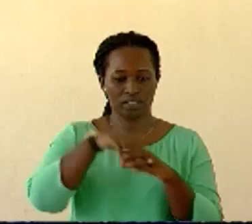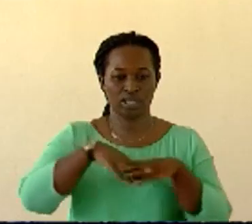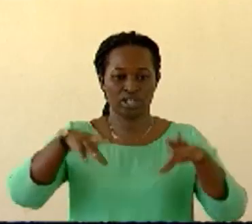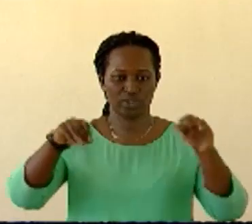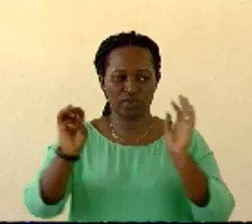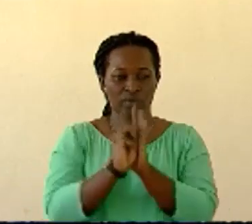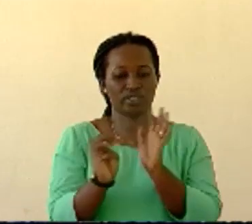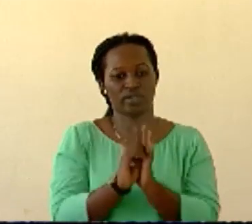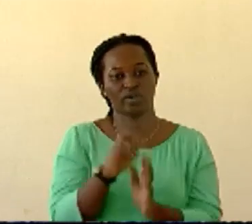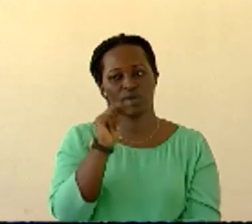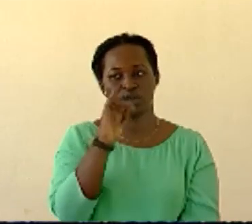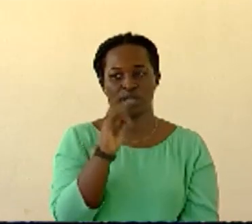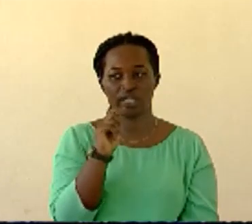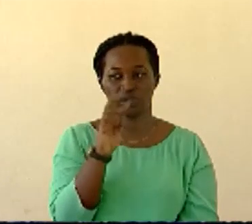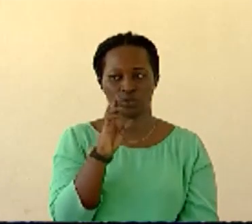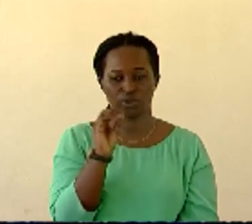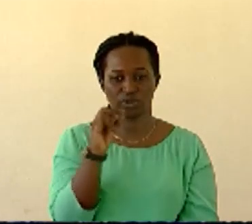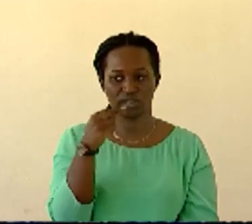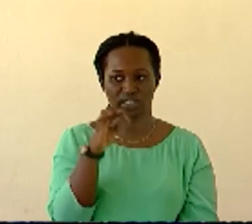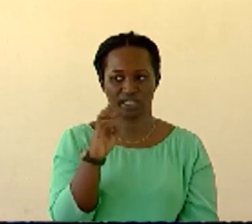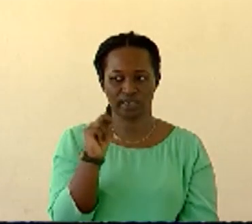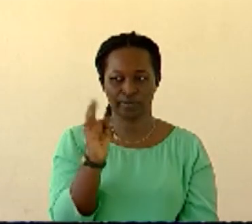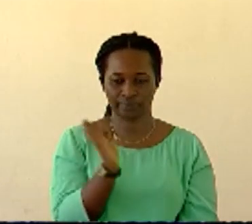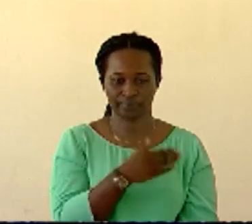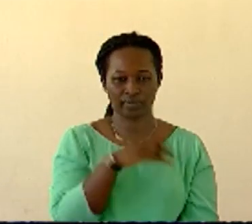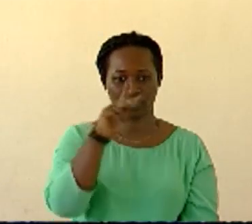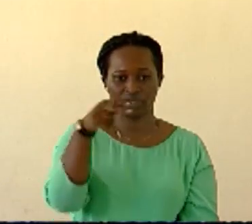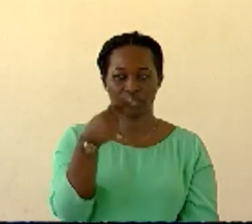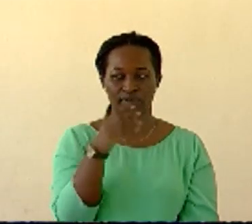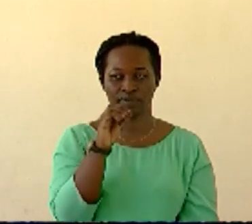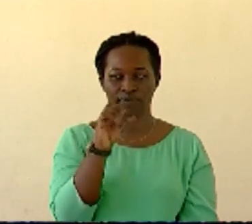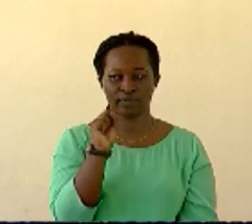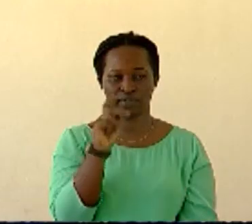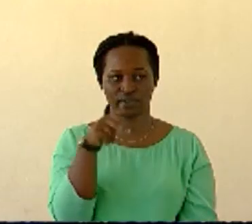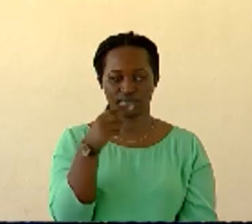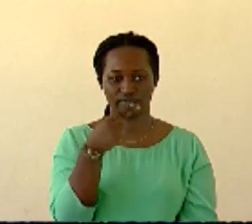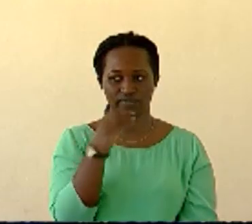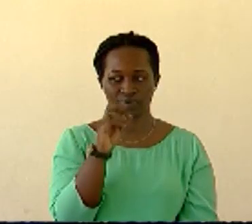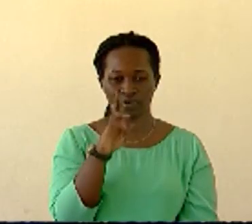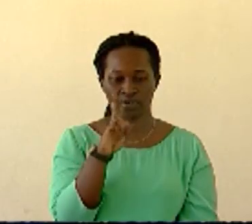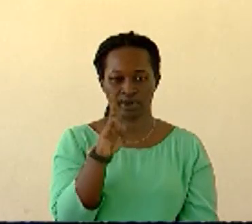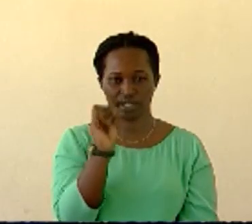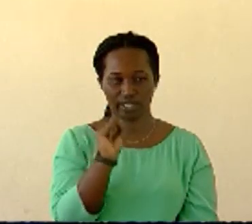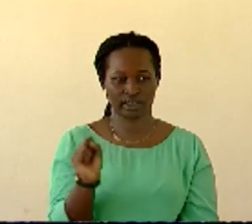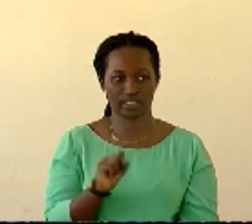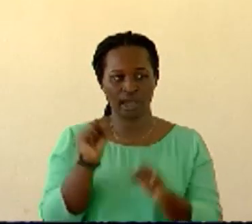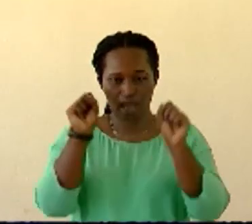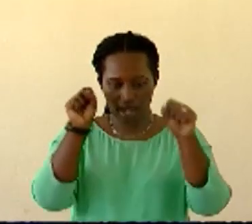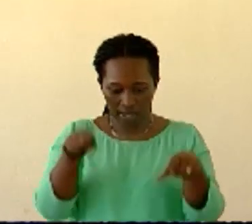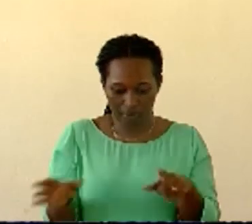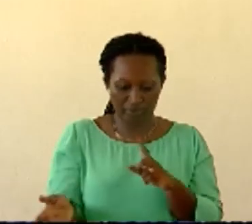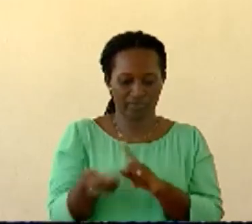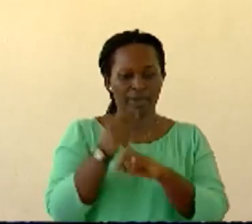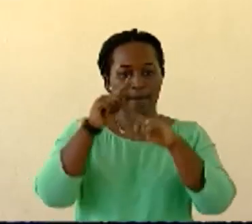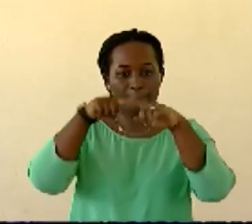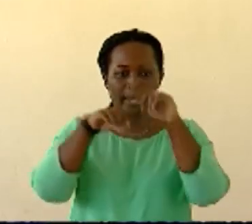nitrogen, phosphorus, sulfur, and so on, are able to be absorbed by the roots. Remember, all those